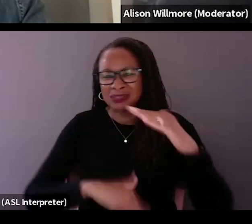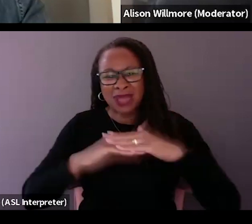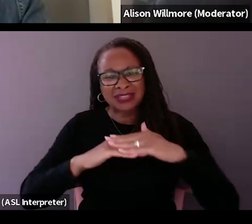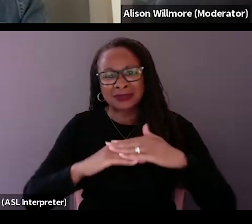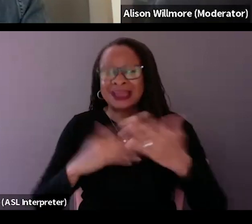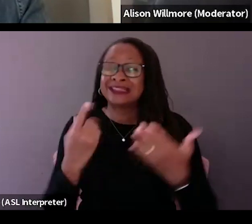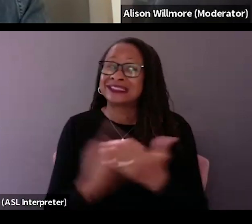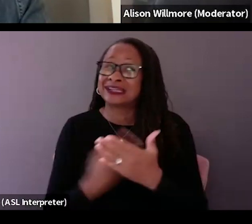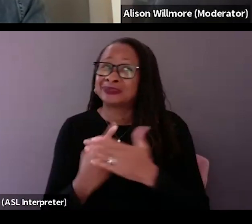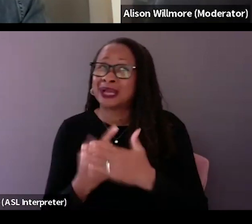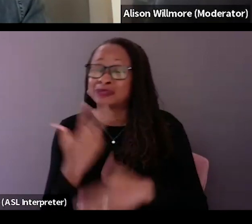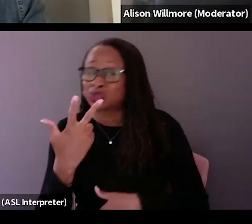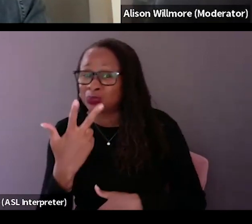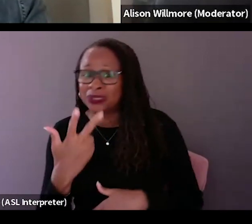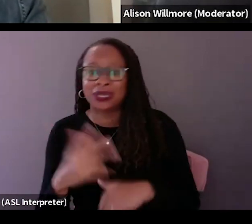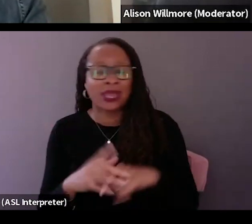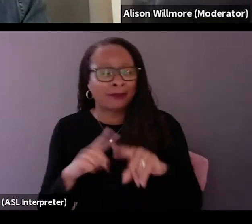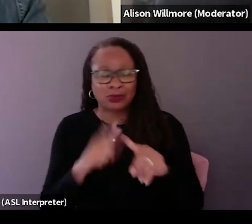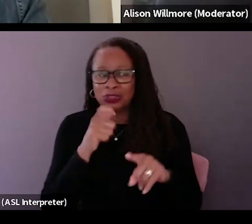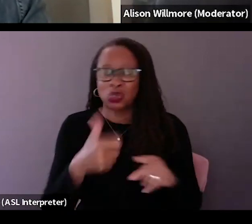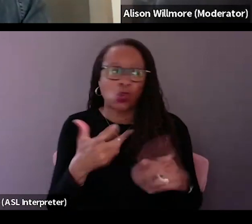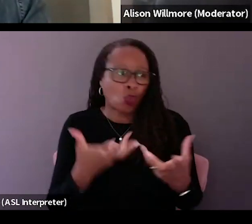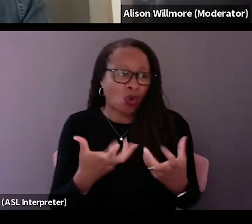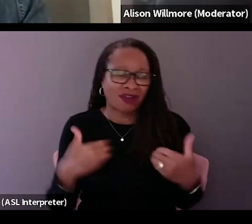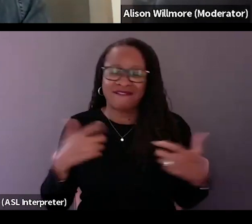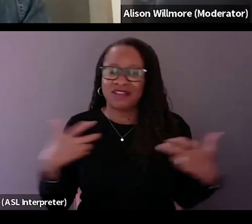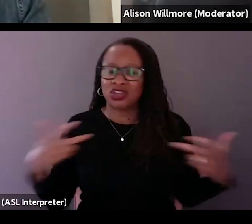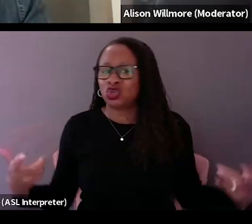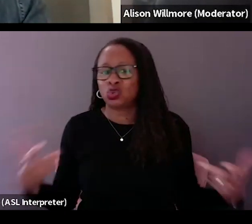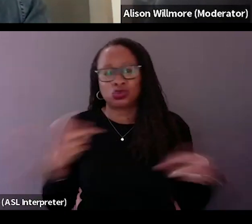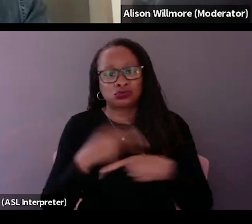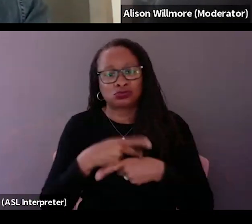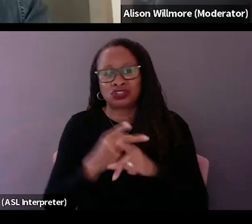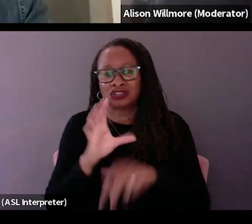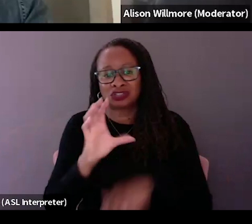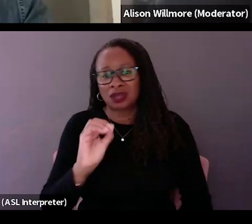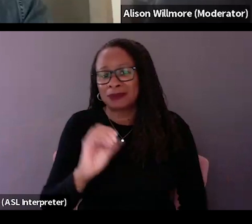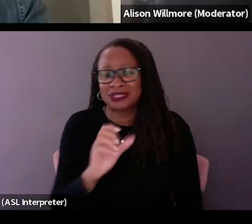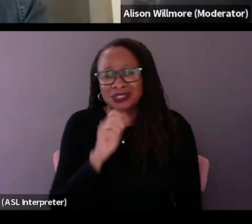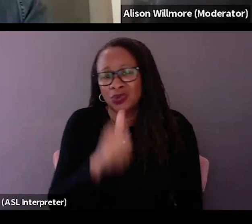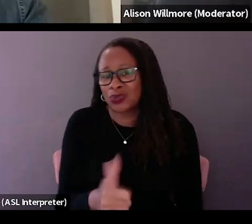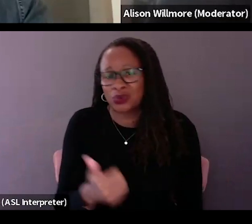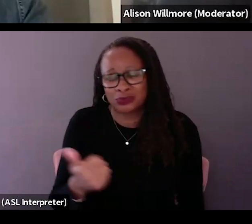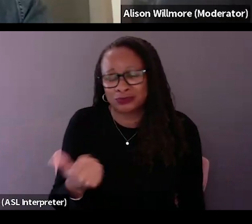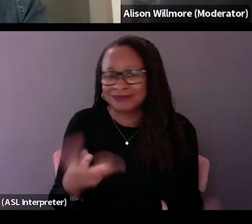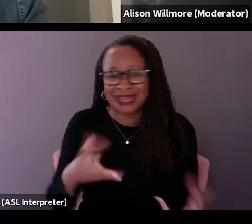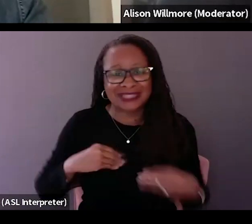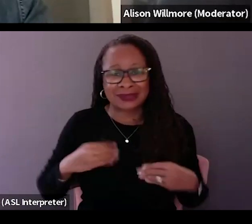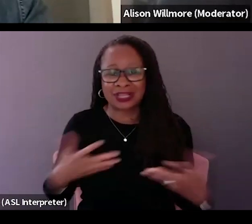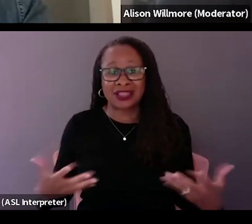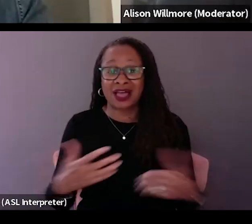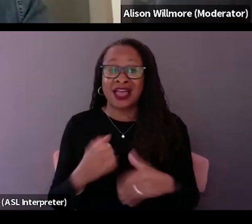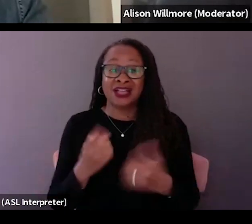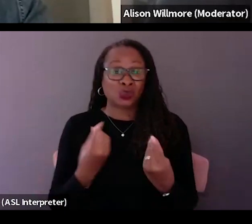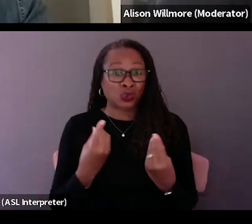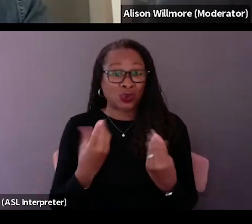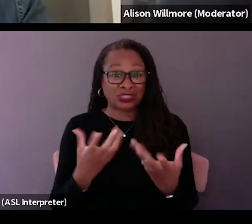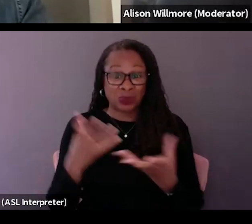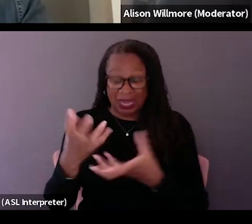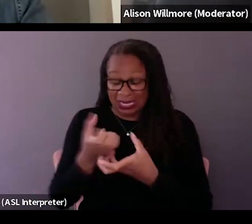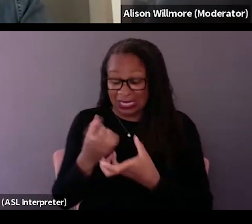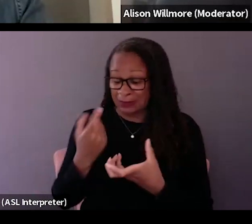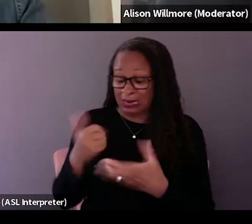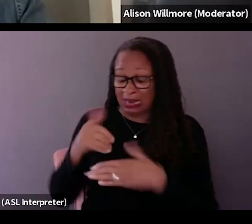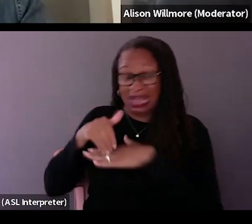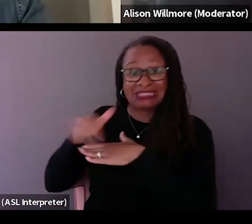to have a huge production company. And so unfortunately, I do a lot of forwarding to my friends and colleagues saying like, I think this would be a